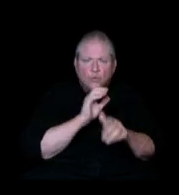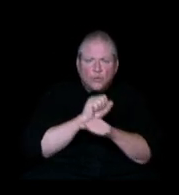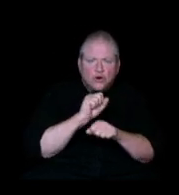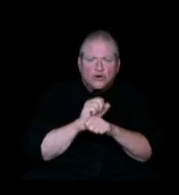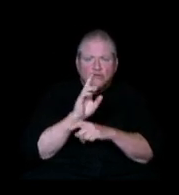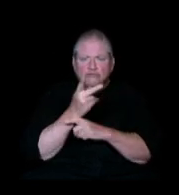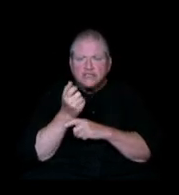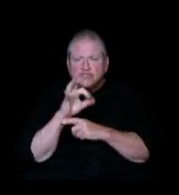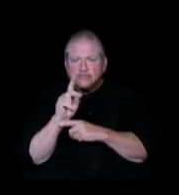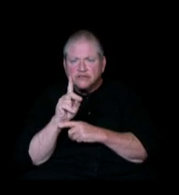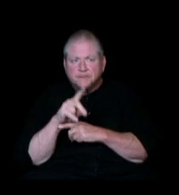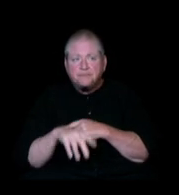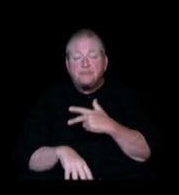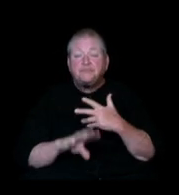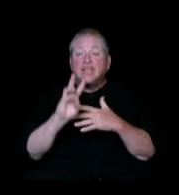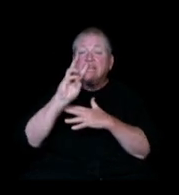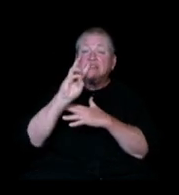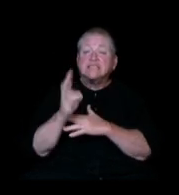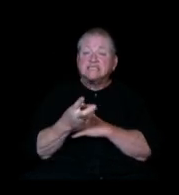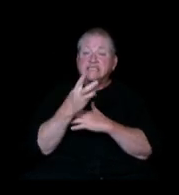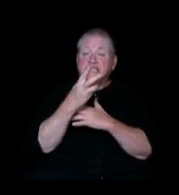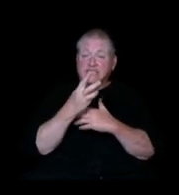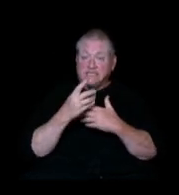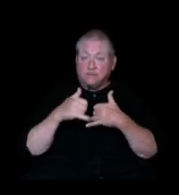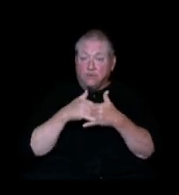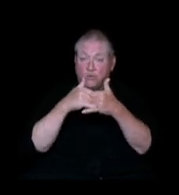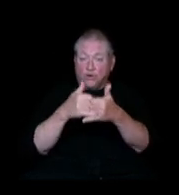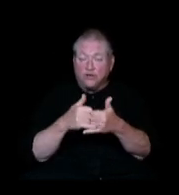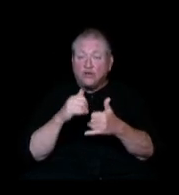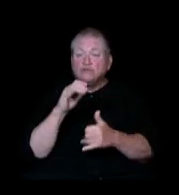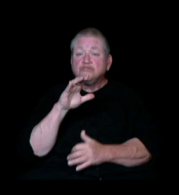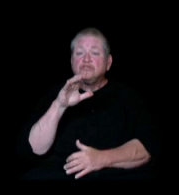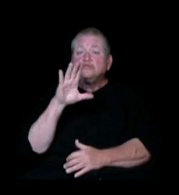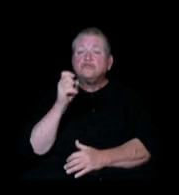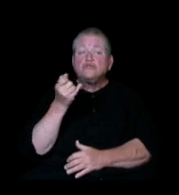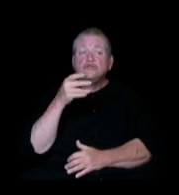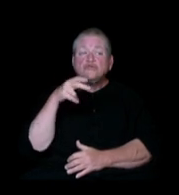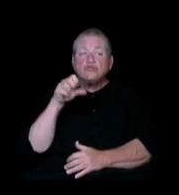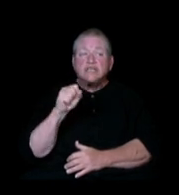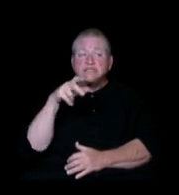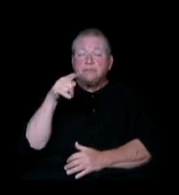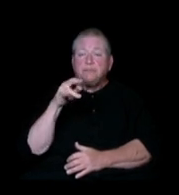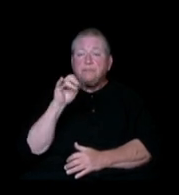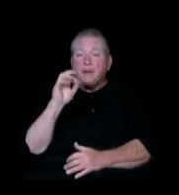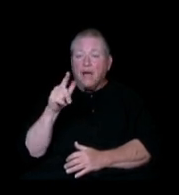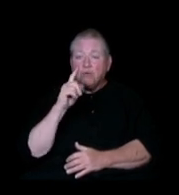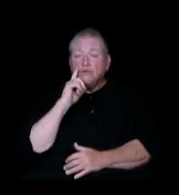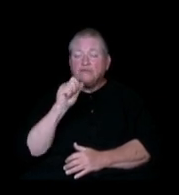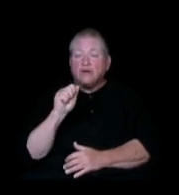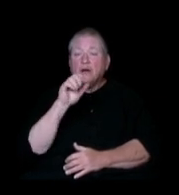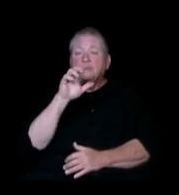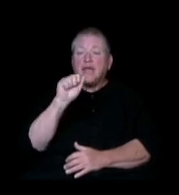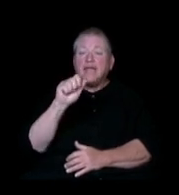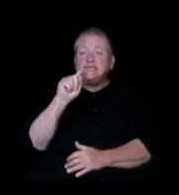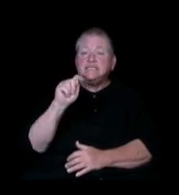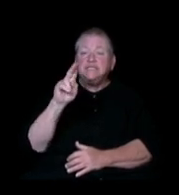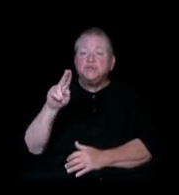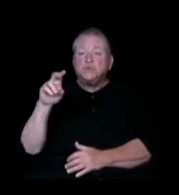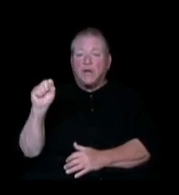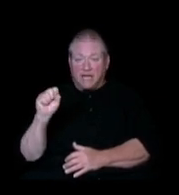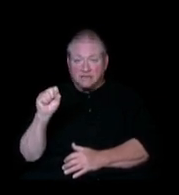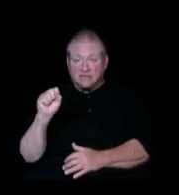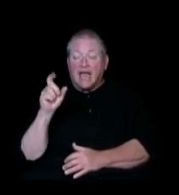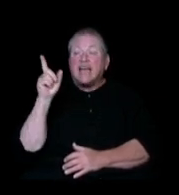Richard. The sixth Exceptional Effort Award goes to Chris Powell from ATUS. As the